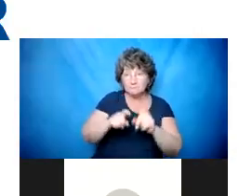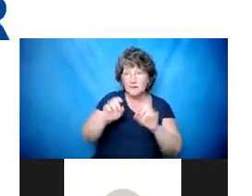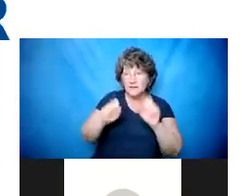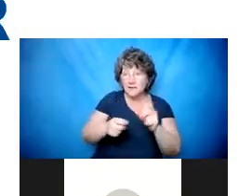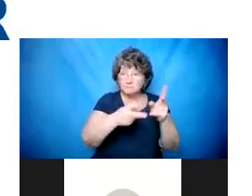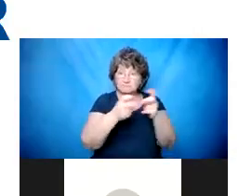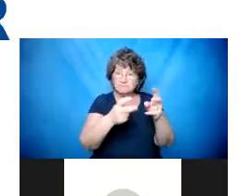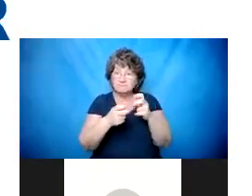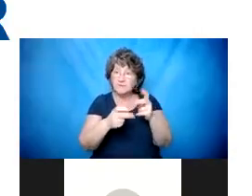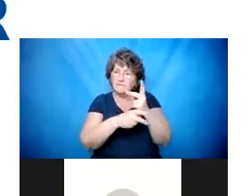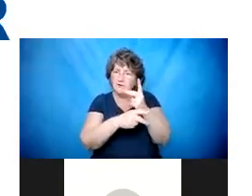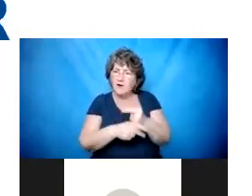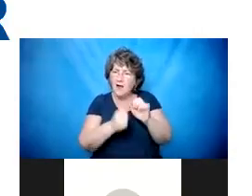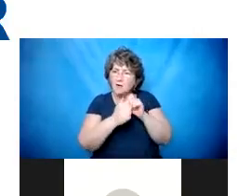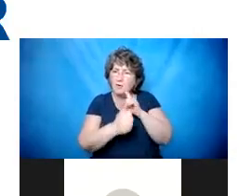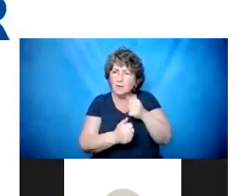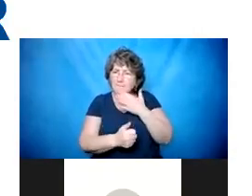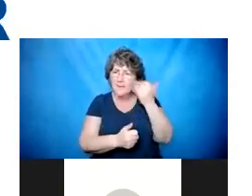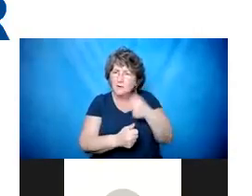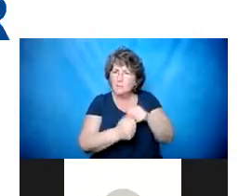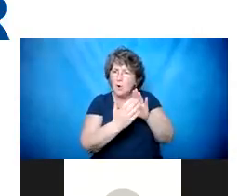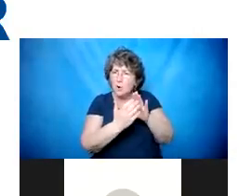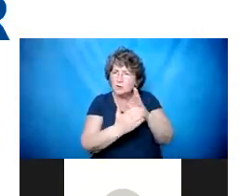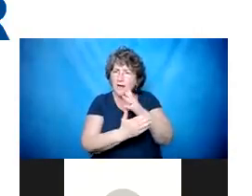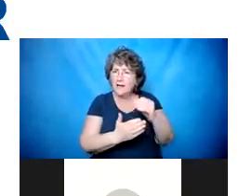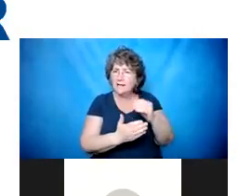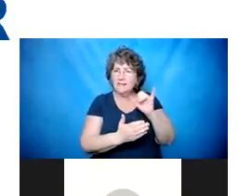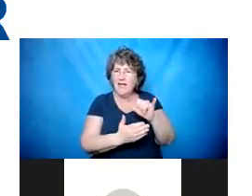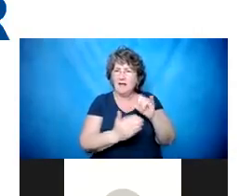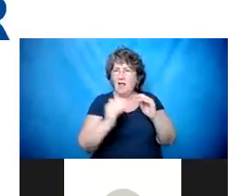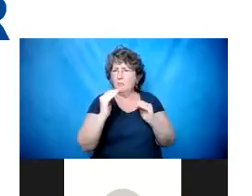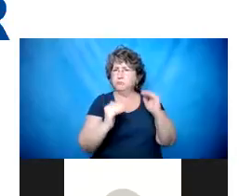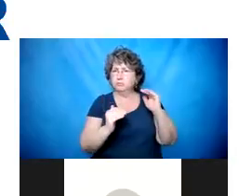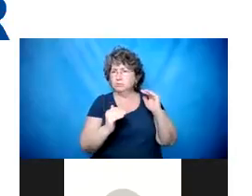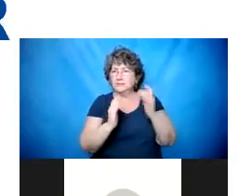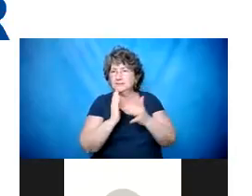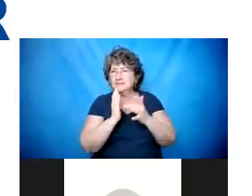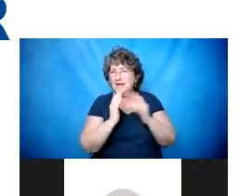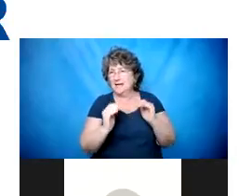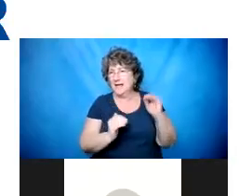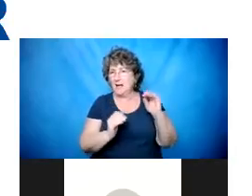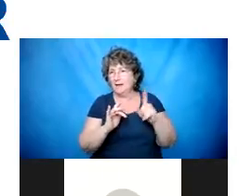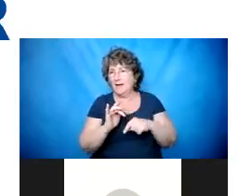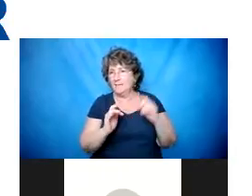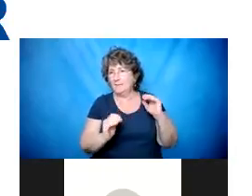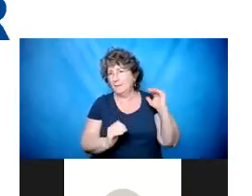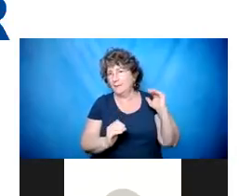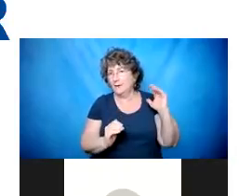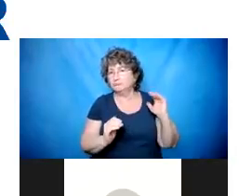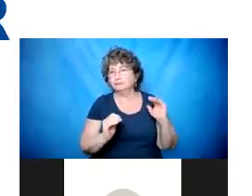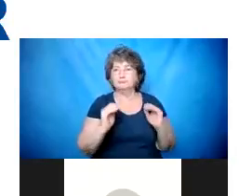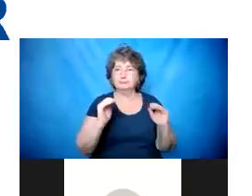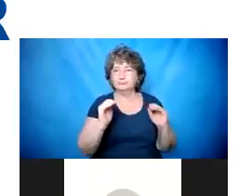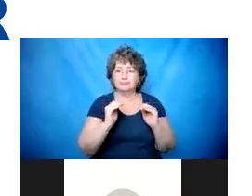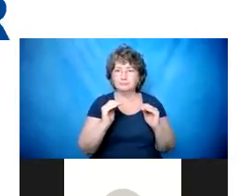better approach and decrease these kind of the tech gap, right, and the disparity that we're seeing. So thank you